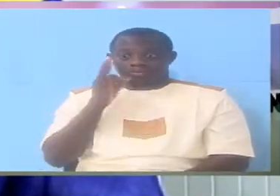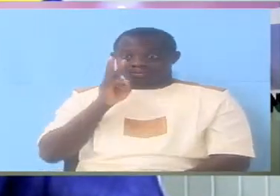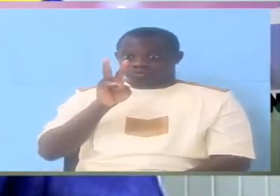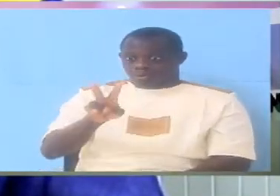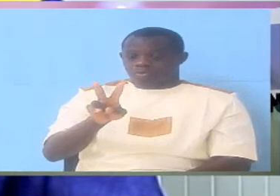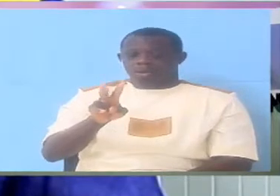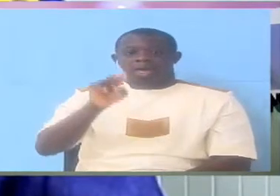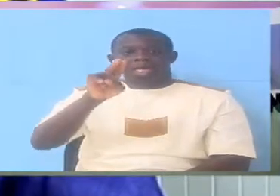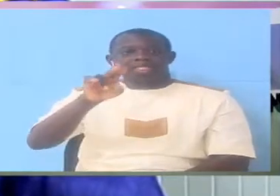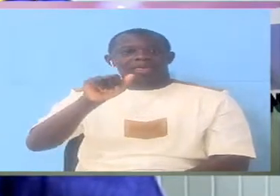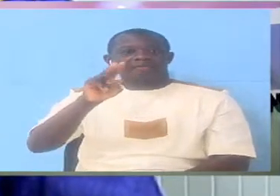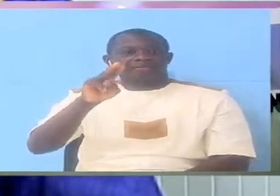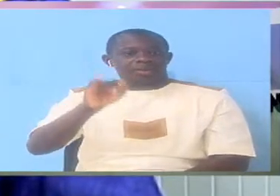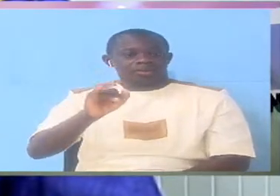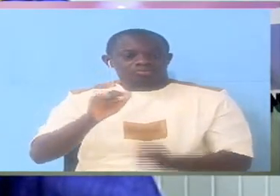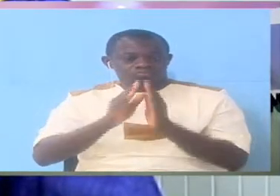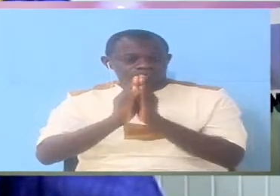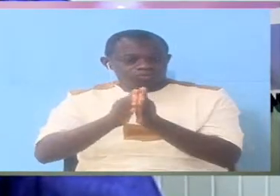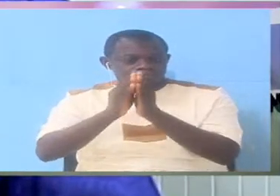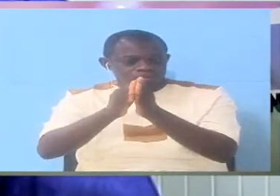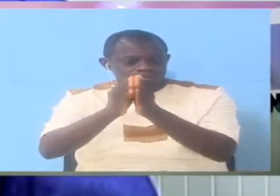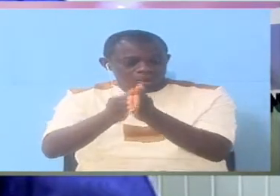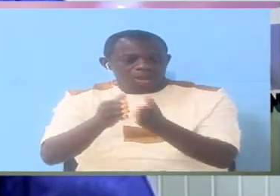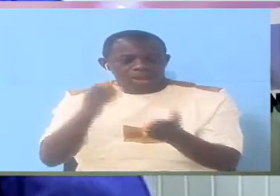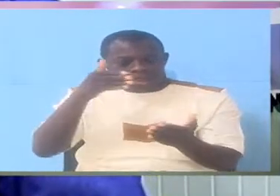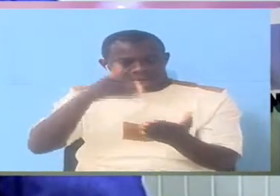Navy boat arrive.